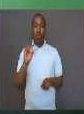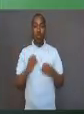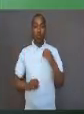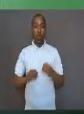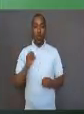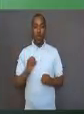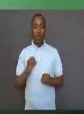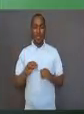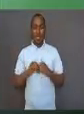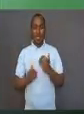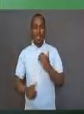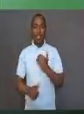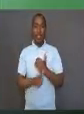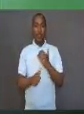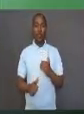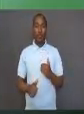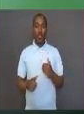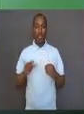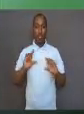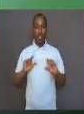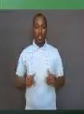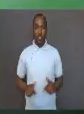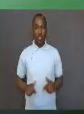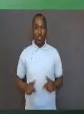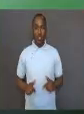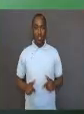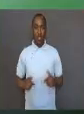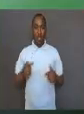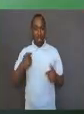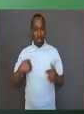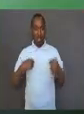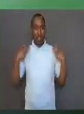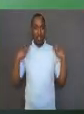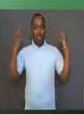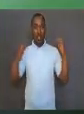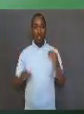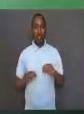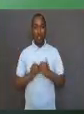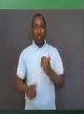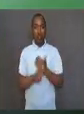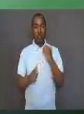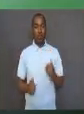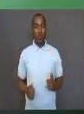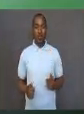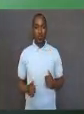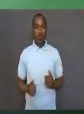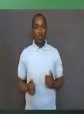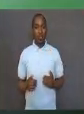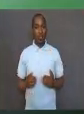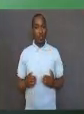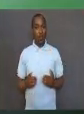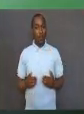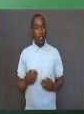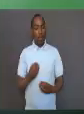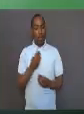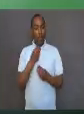microorganisms affect our lives, our health, where we live, and the food